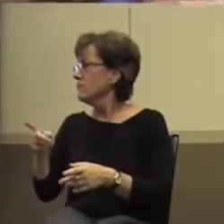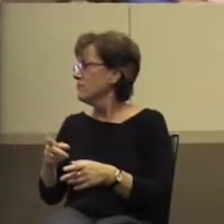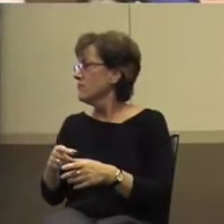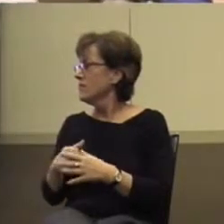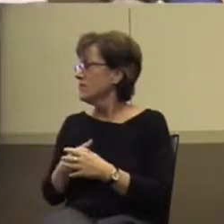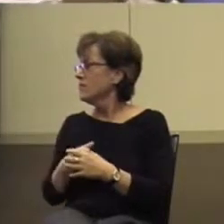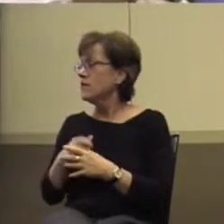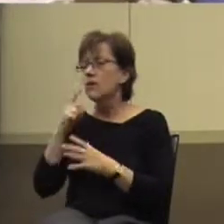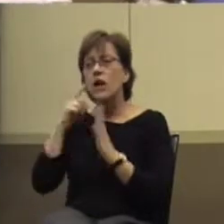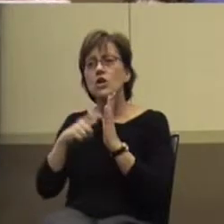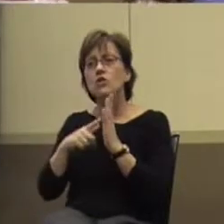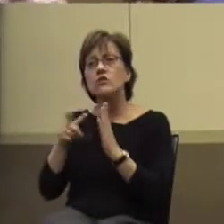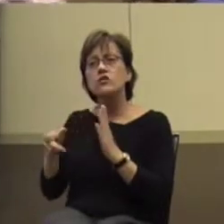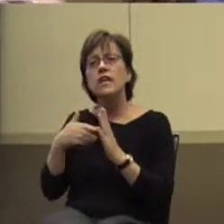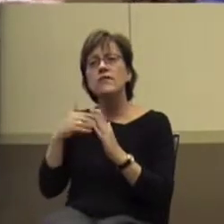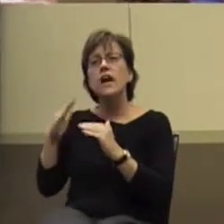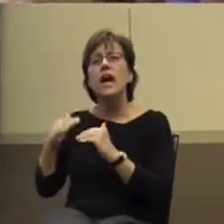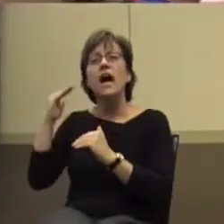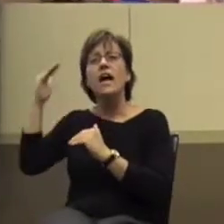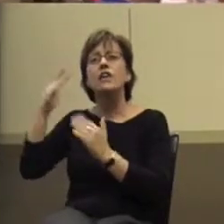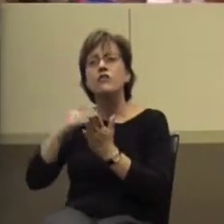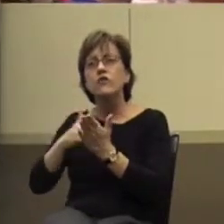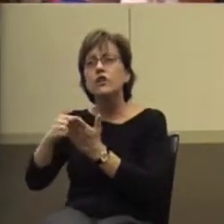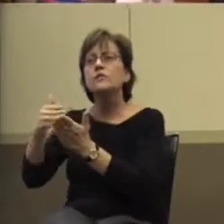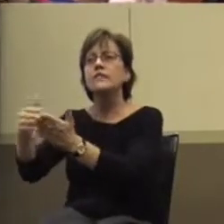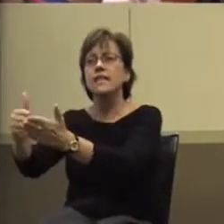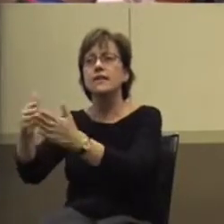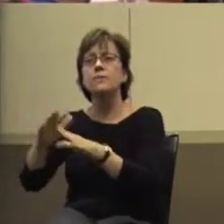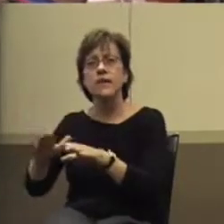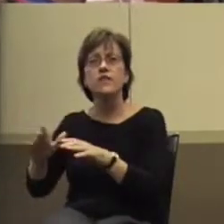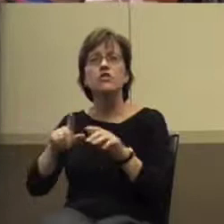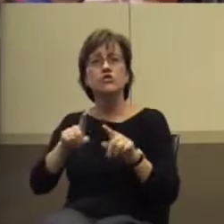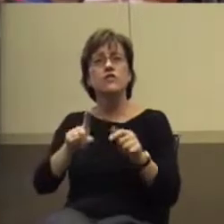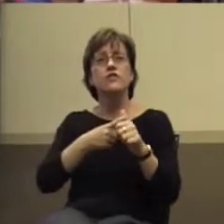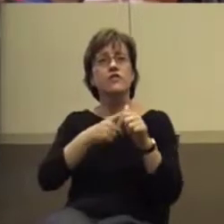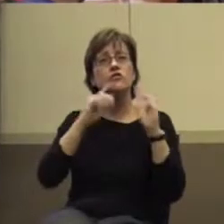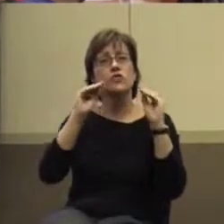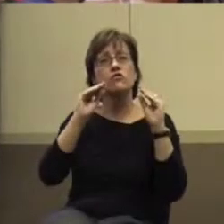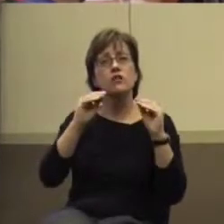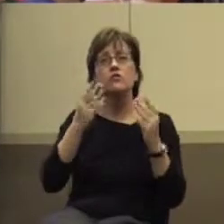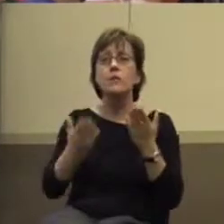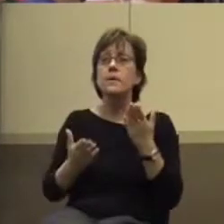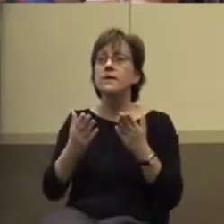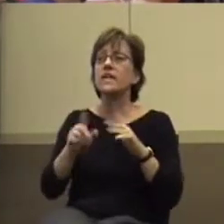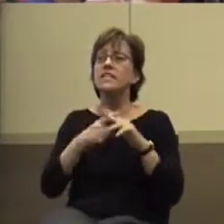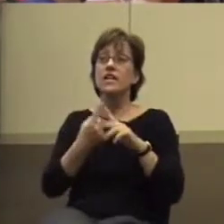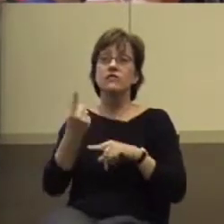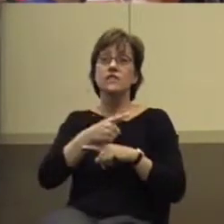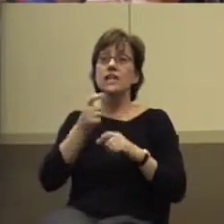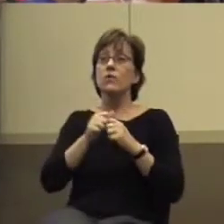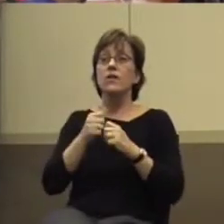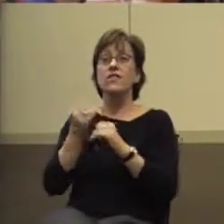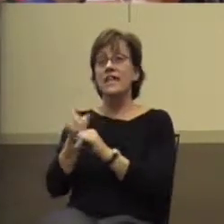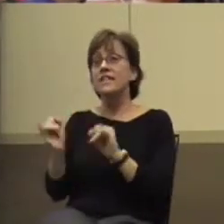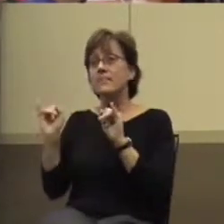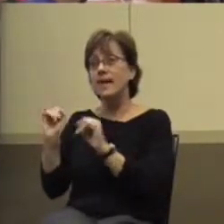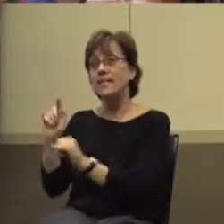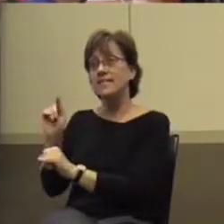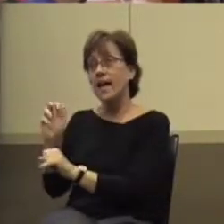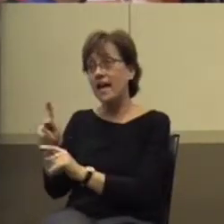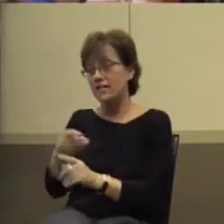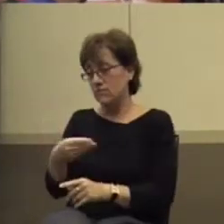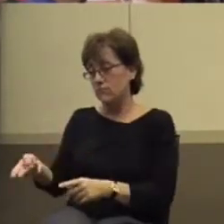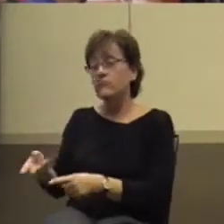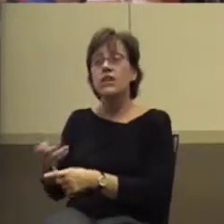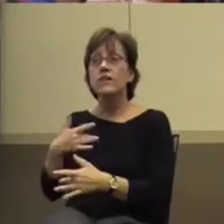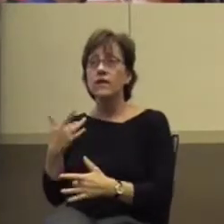She had a higher frequency of behavior in the first instructional Yeah. period, so maybe starting her day with maybe an independent task that she